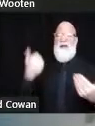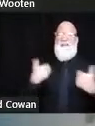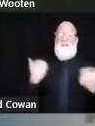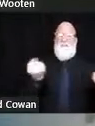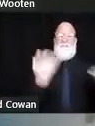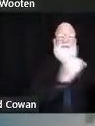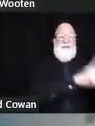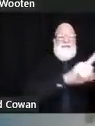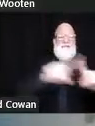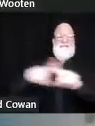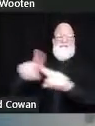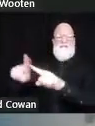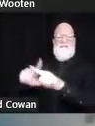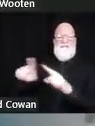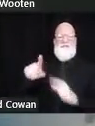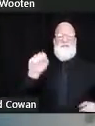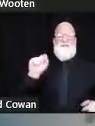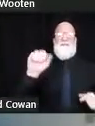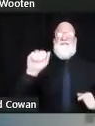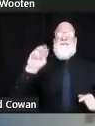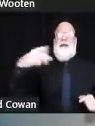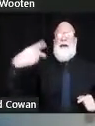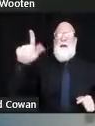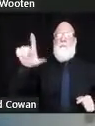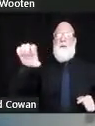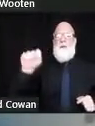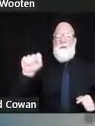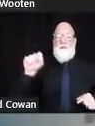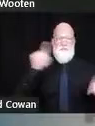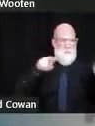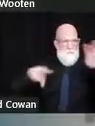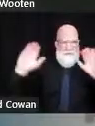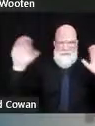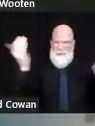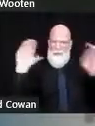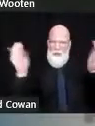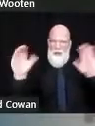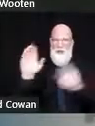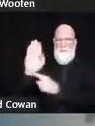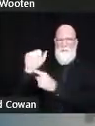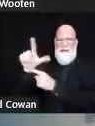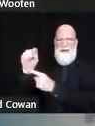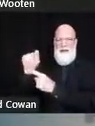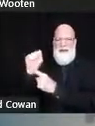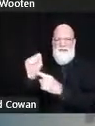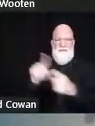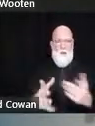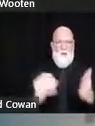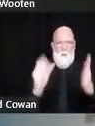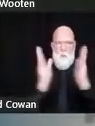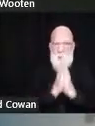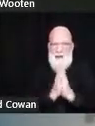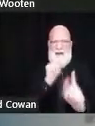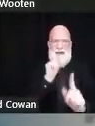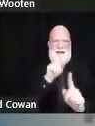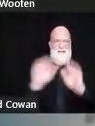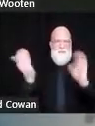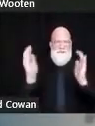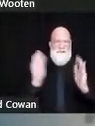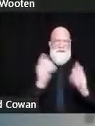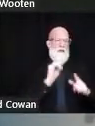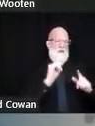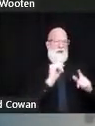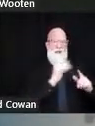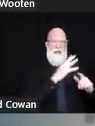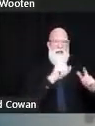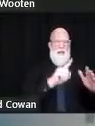to the ballot to the request to the original thing on the state file so nothing in that system changed I I hope that makes some